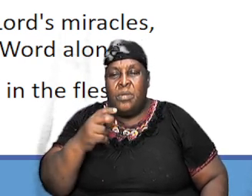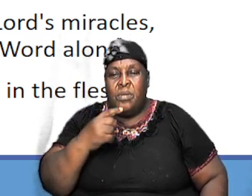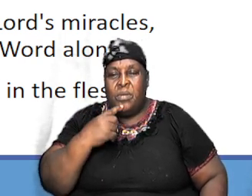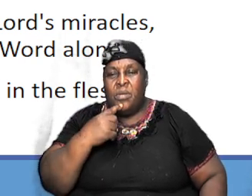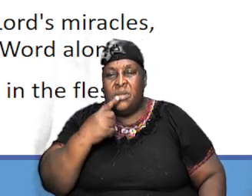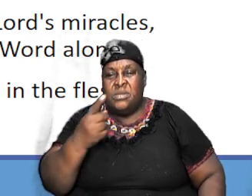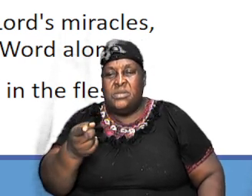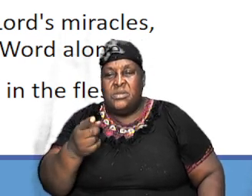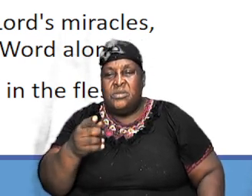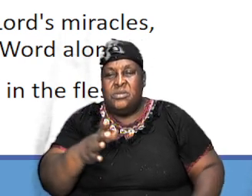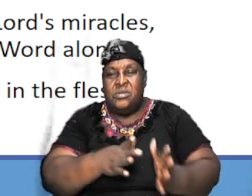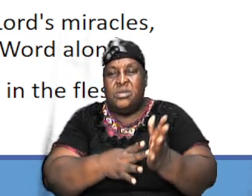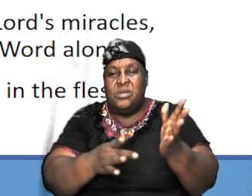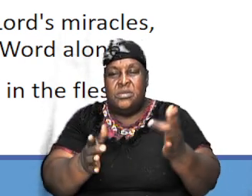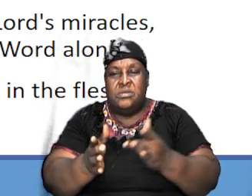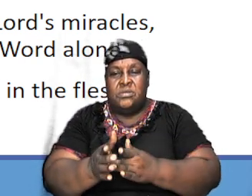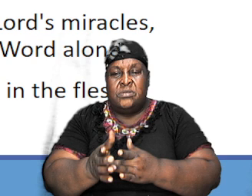Jesus